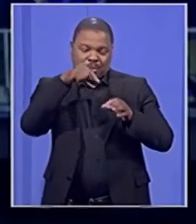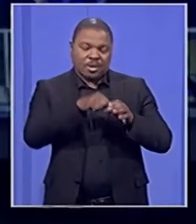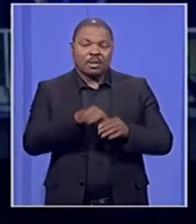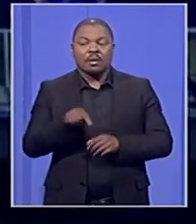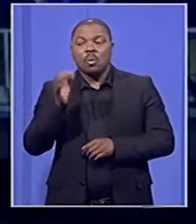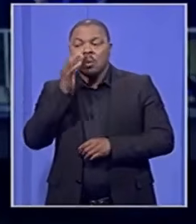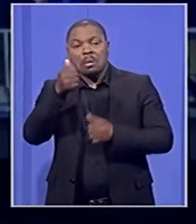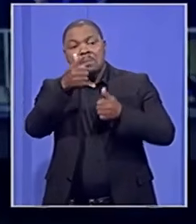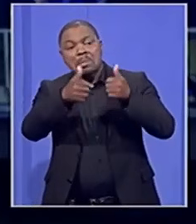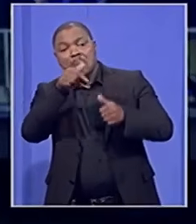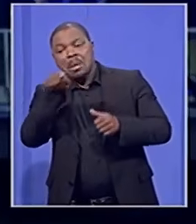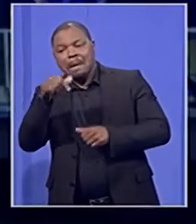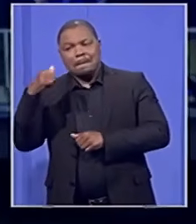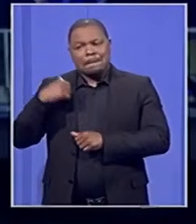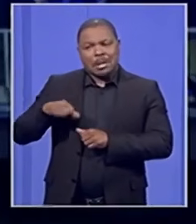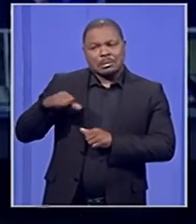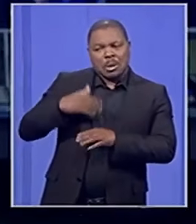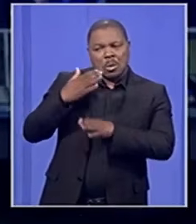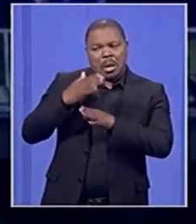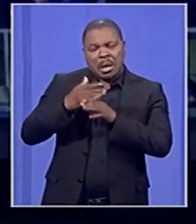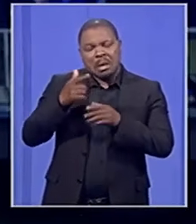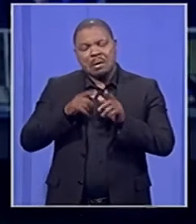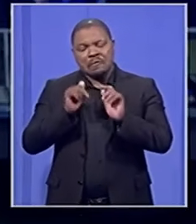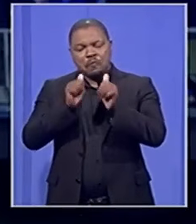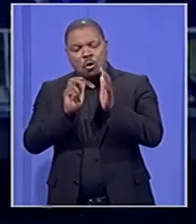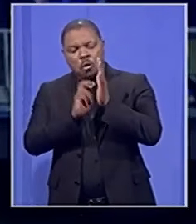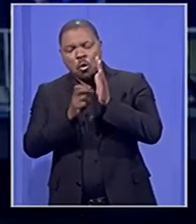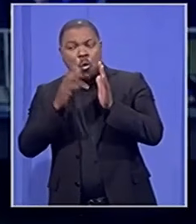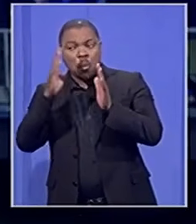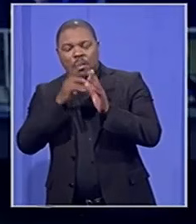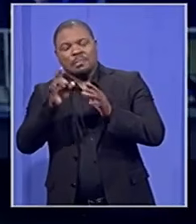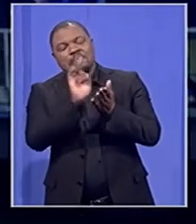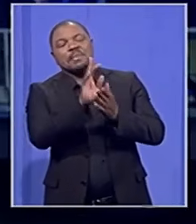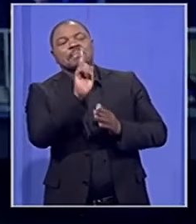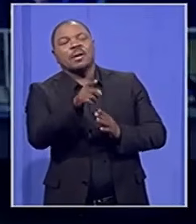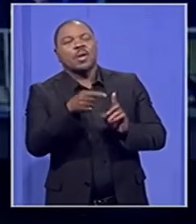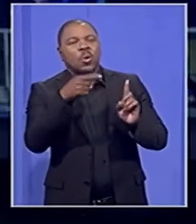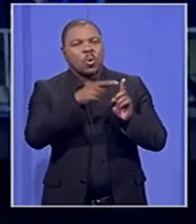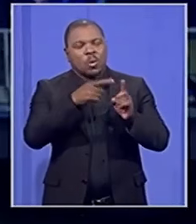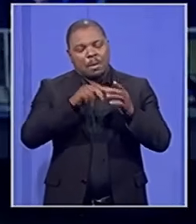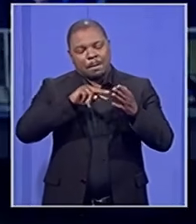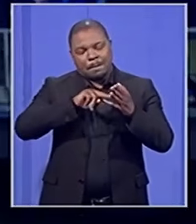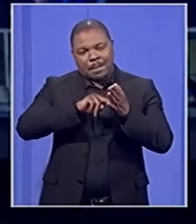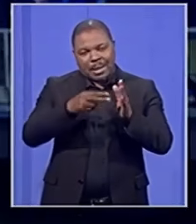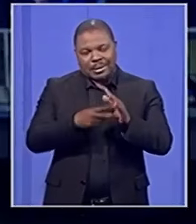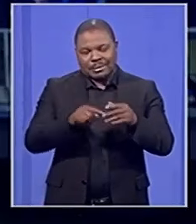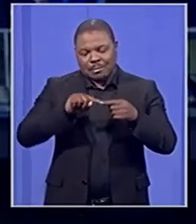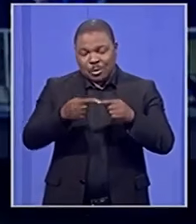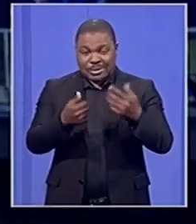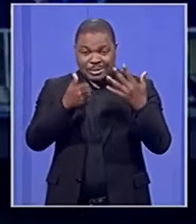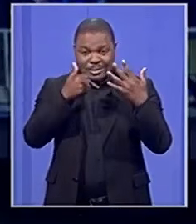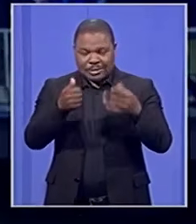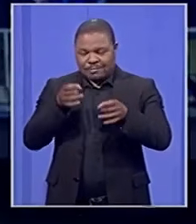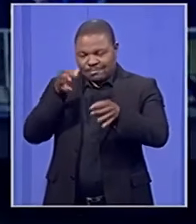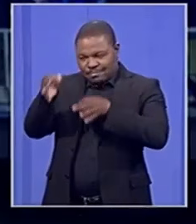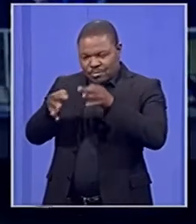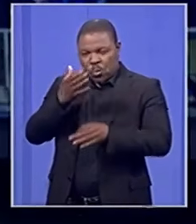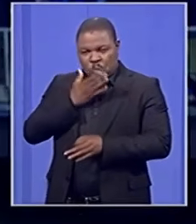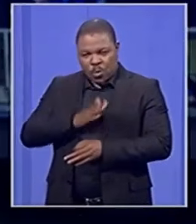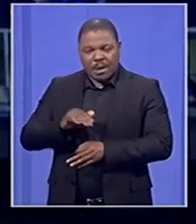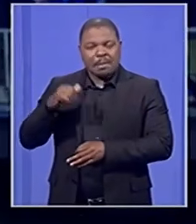masepaleng ba se ikobeleng ditaelo tsa botsamaisi. Ramaphosa o tshitleile moralo wa dintlha tse tsheletseng tsa bohlokwa ho tsosolosa bo